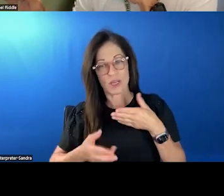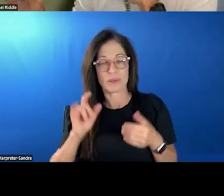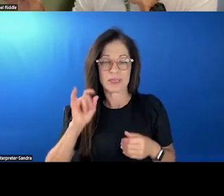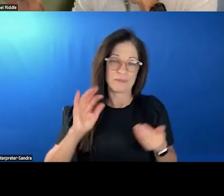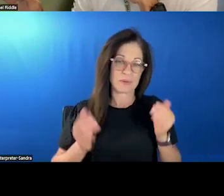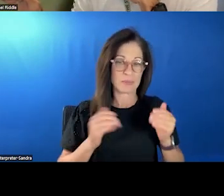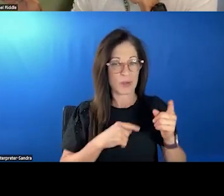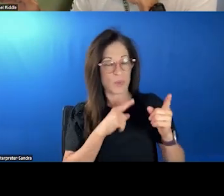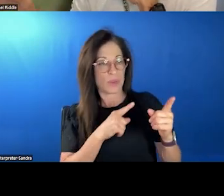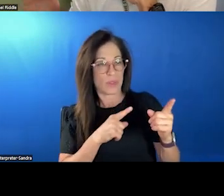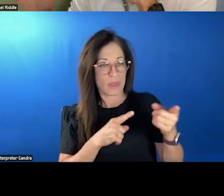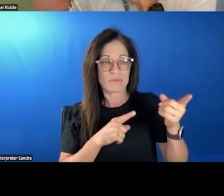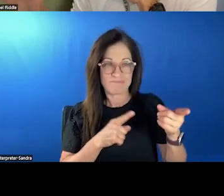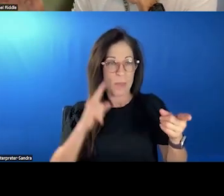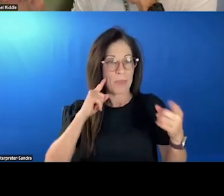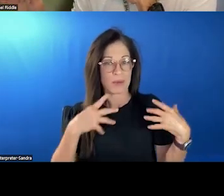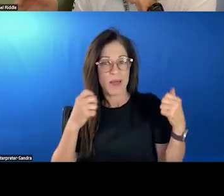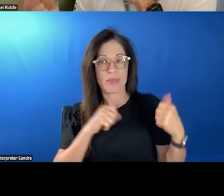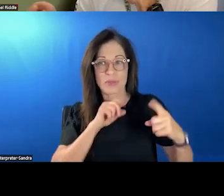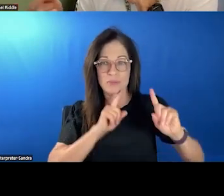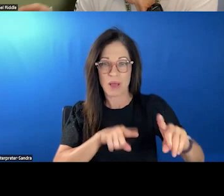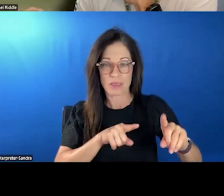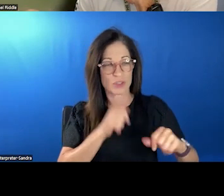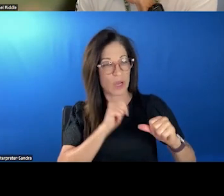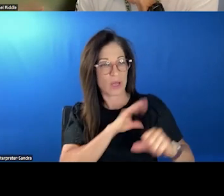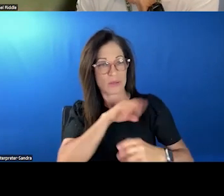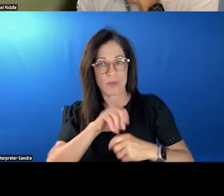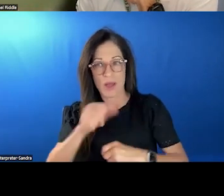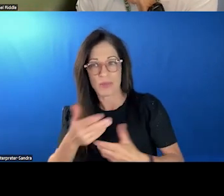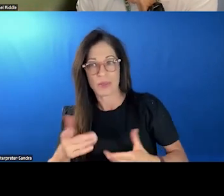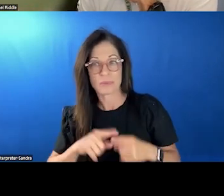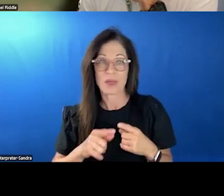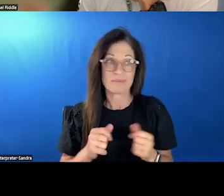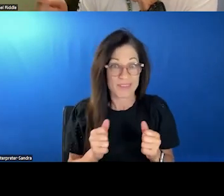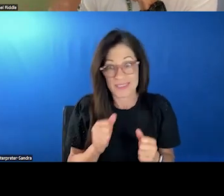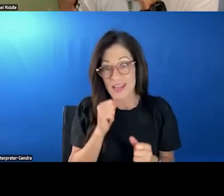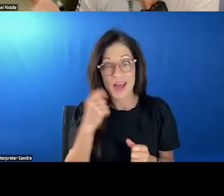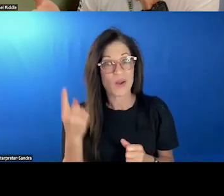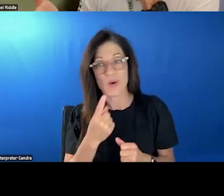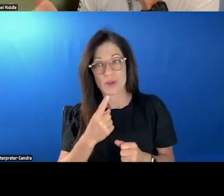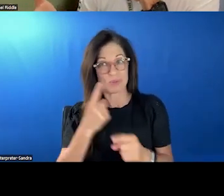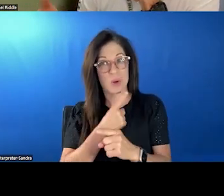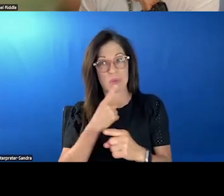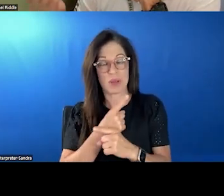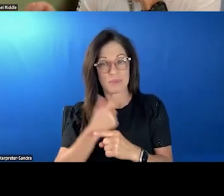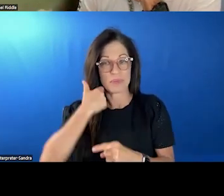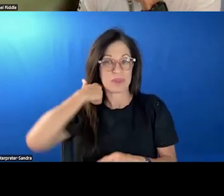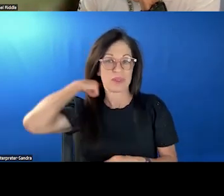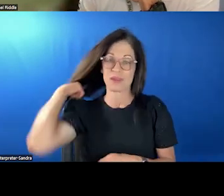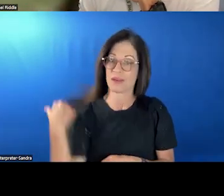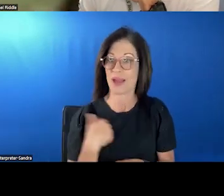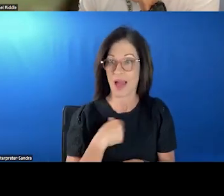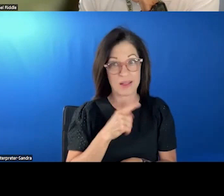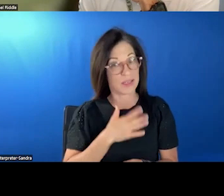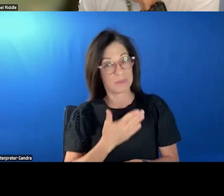complete mental health response. You're not bringing in other things, but that's not always the answer. And that's the thing that I'll admit. There are folks that